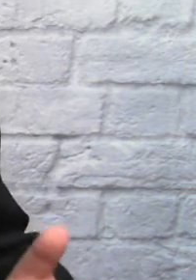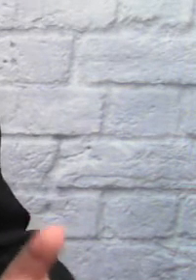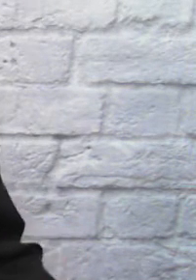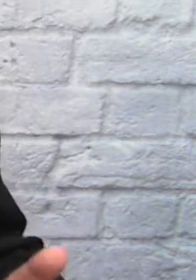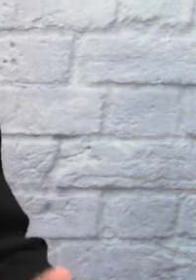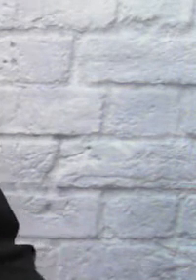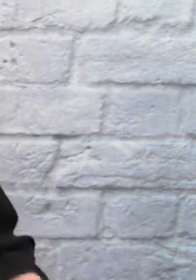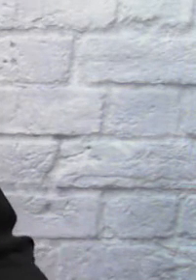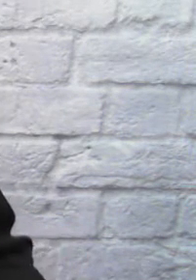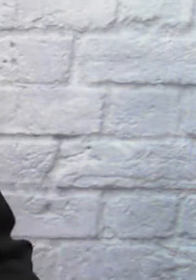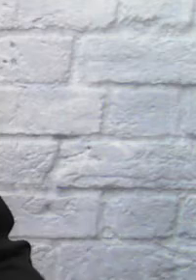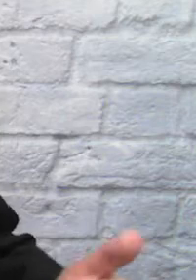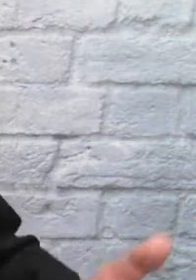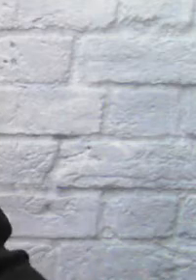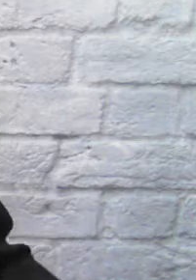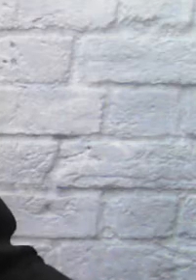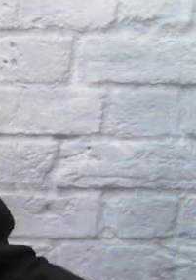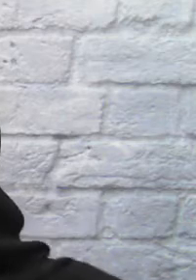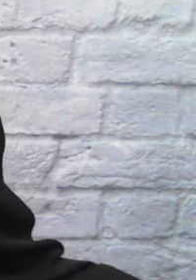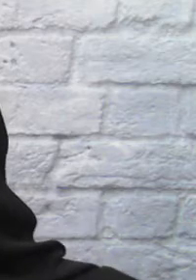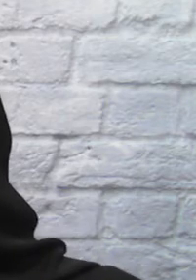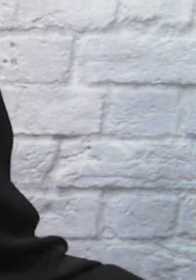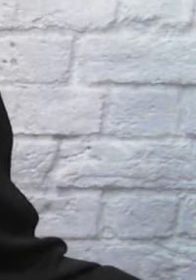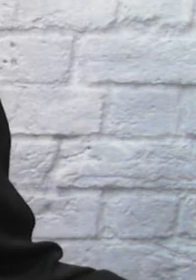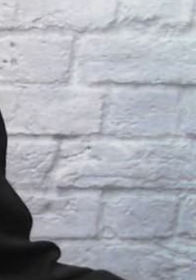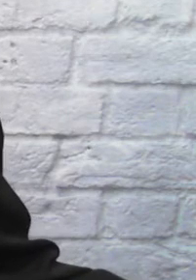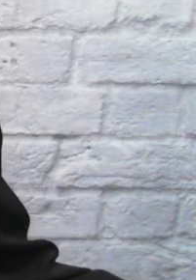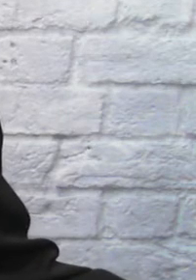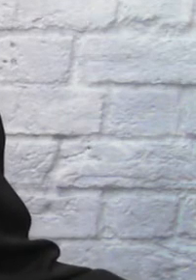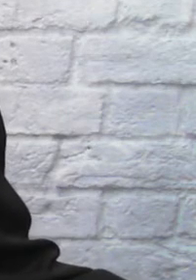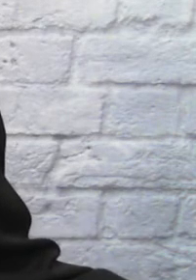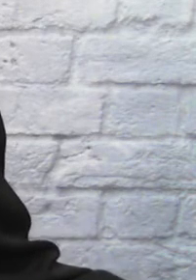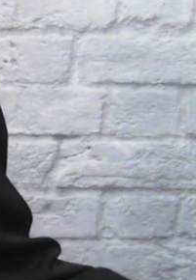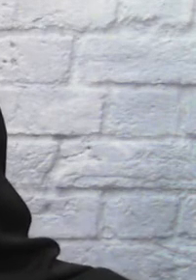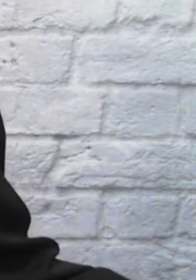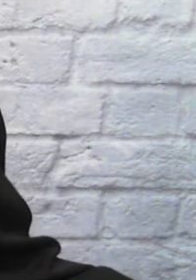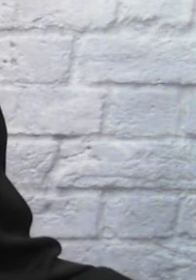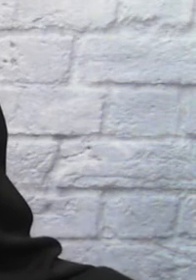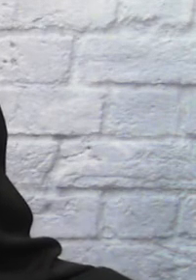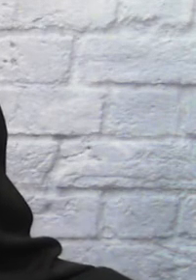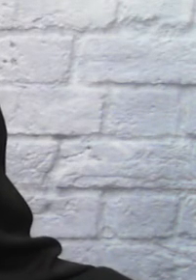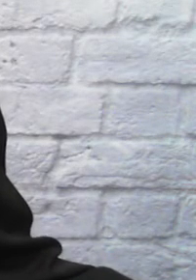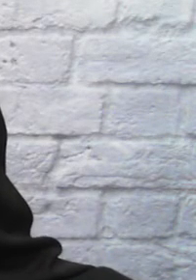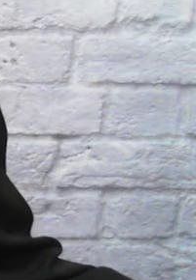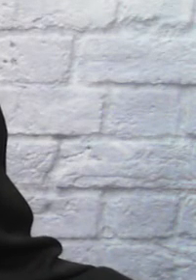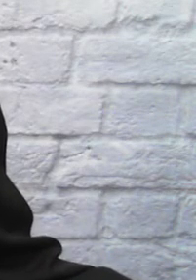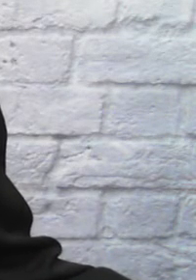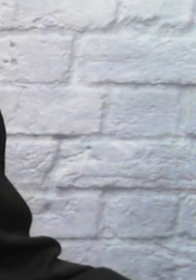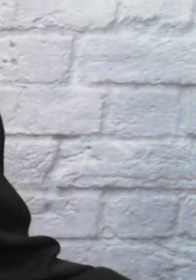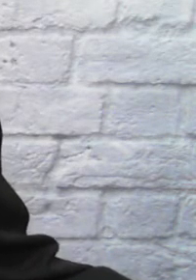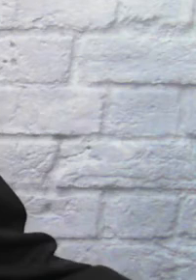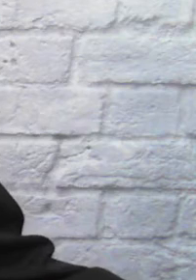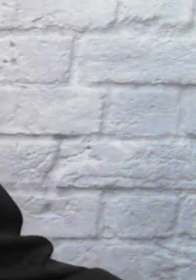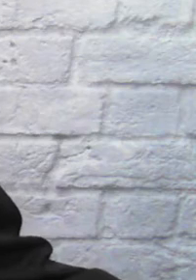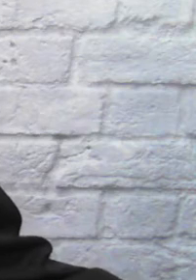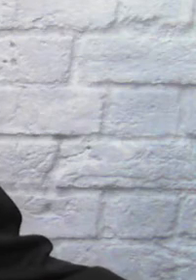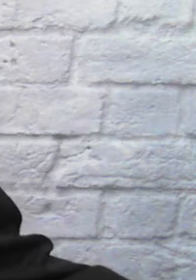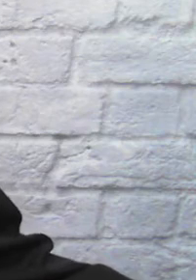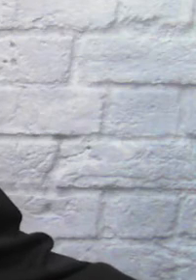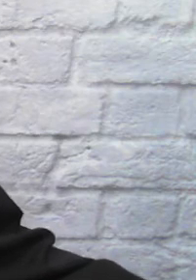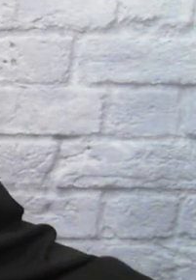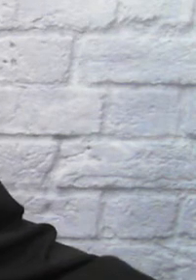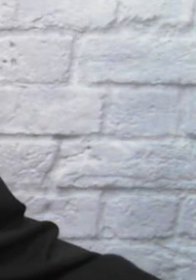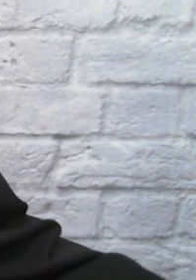most likely need to name somebody from New York City. So we will likely see that today. Later this afternoon at